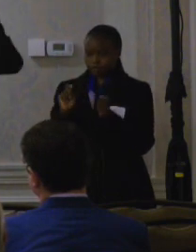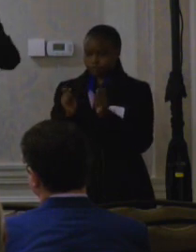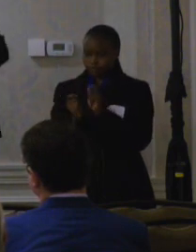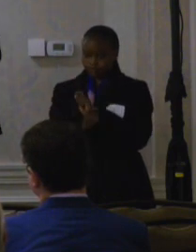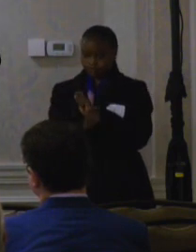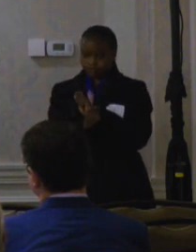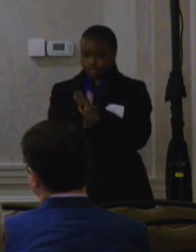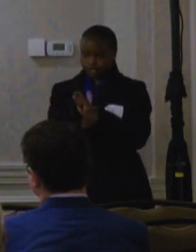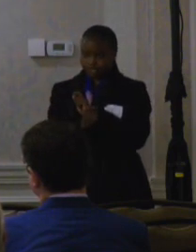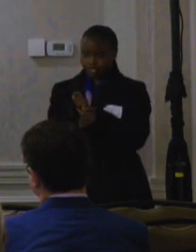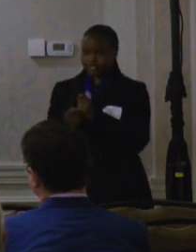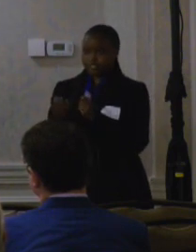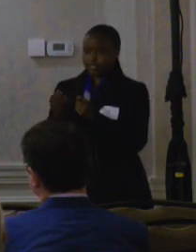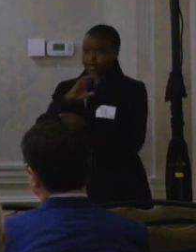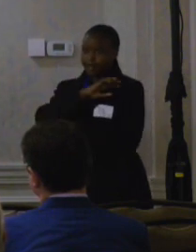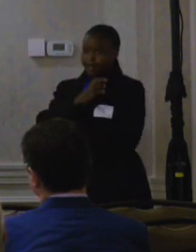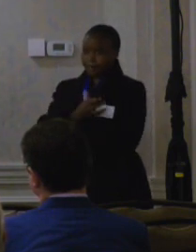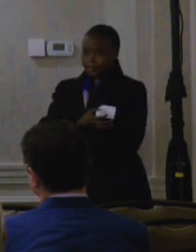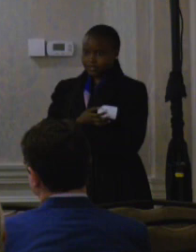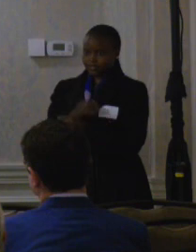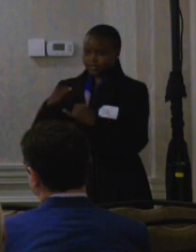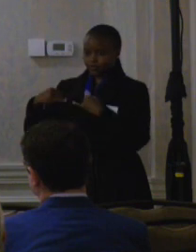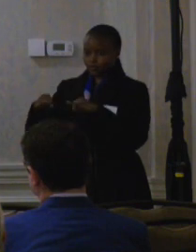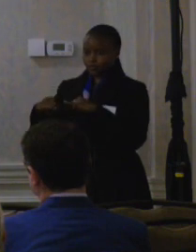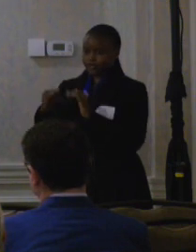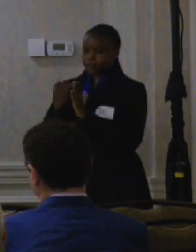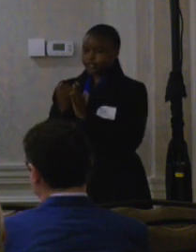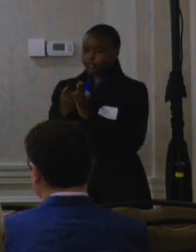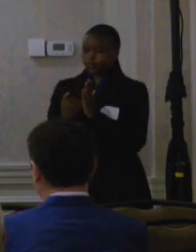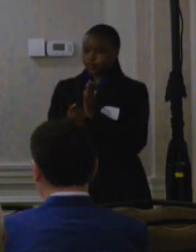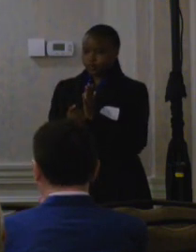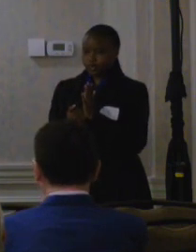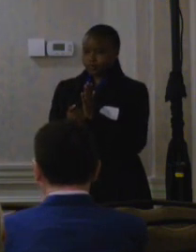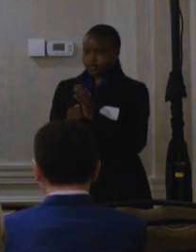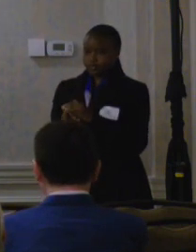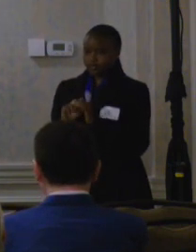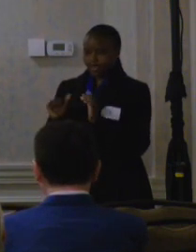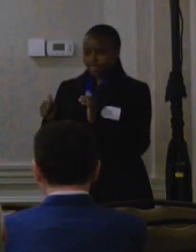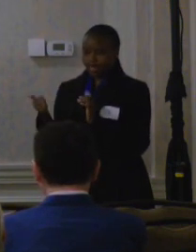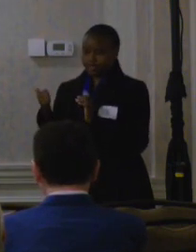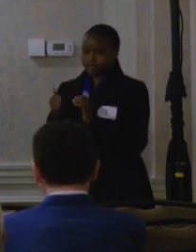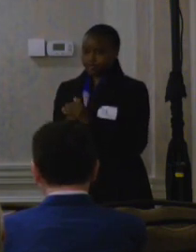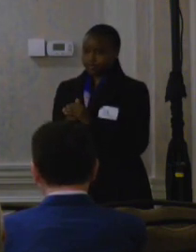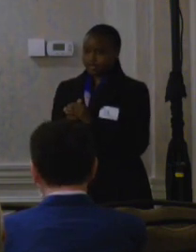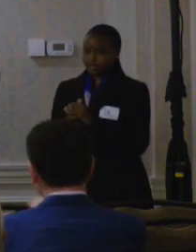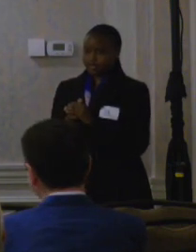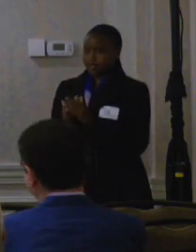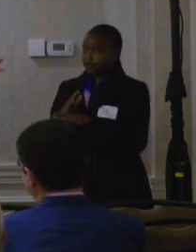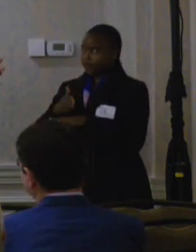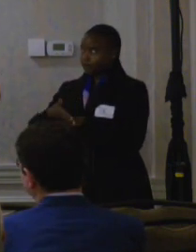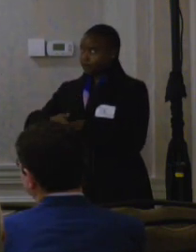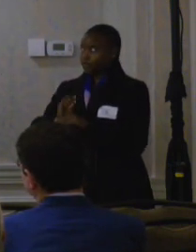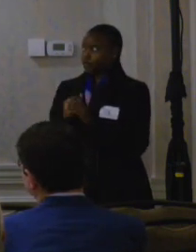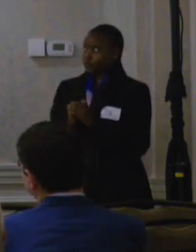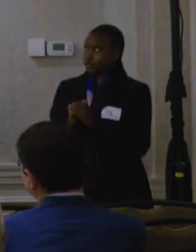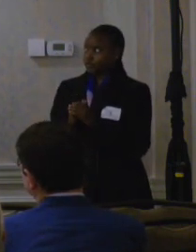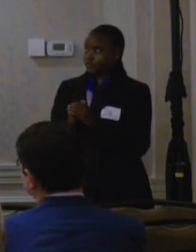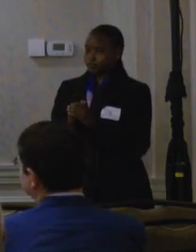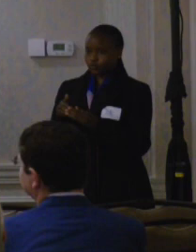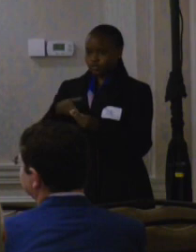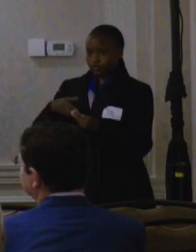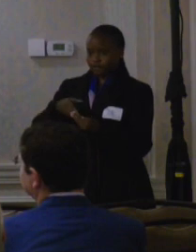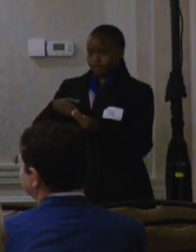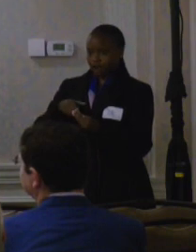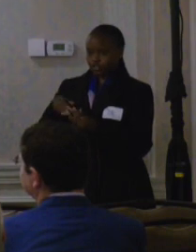in terms of the capacity to implement programs and the like. And then beyond low-income contexts, the most fragile